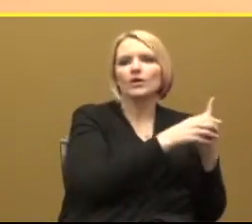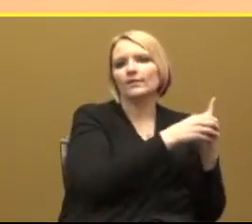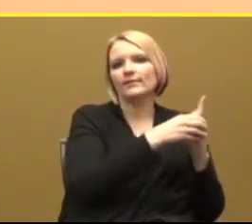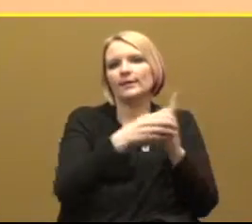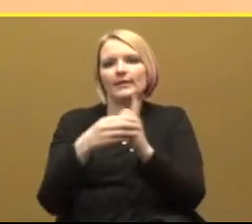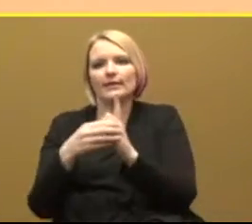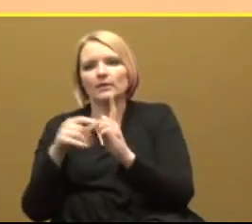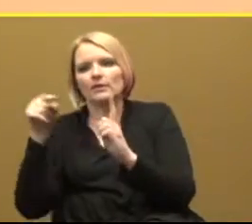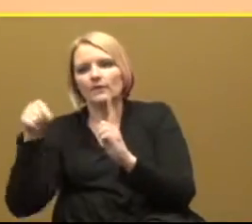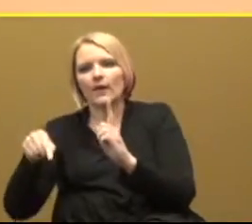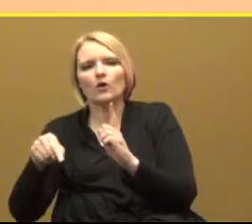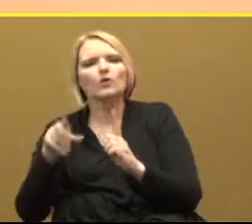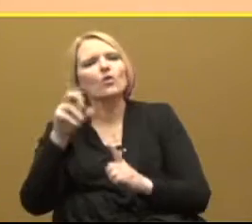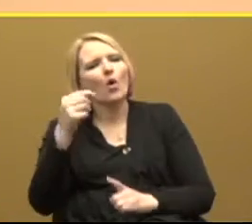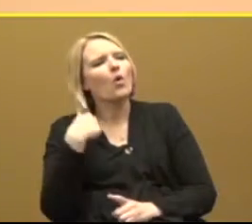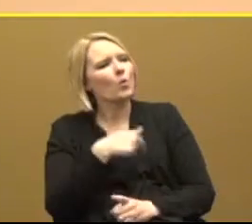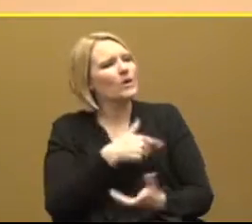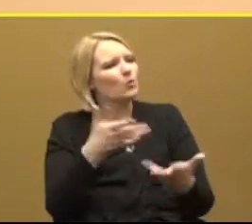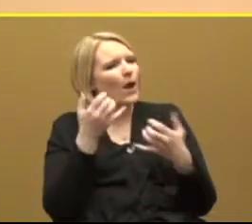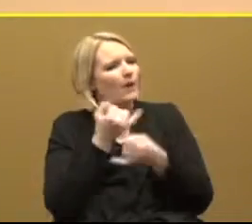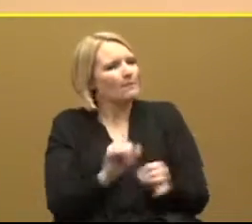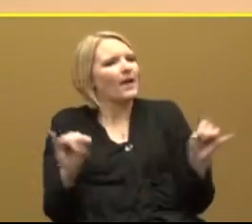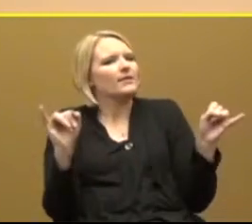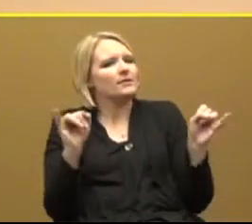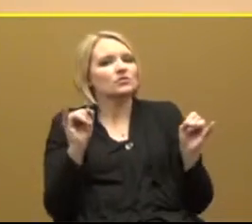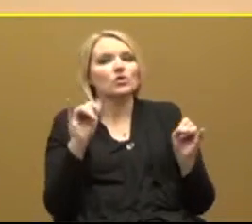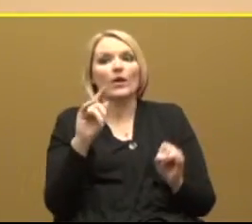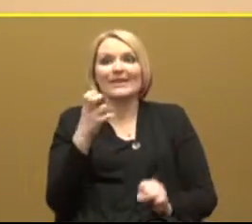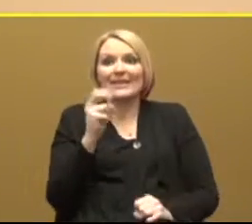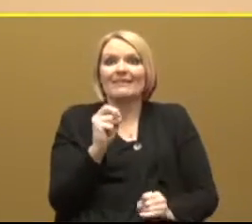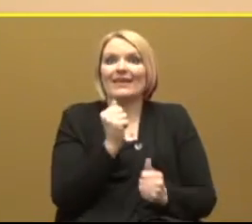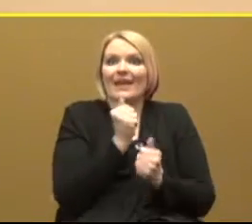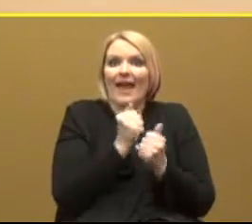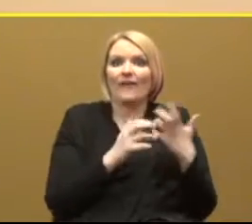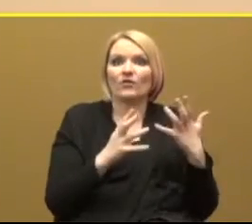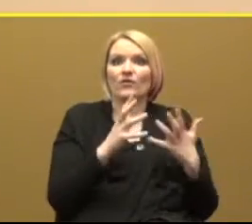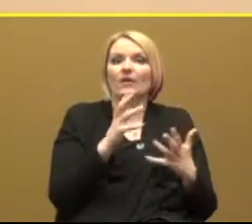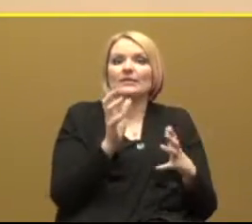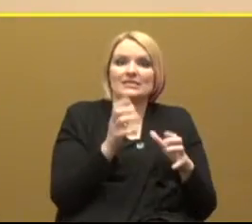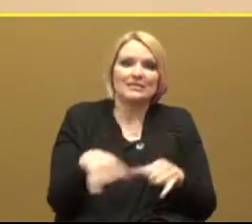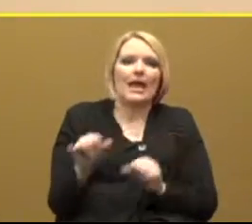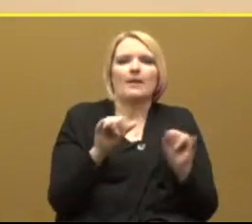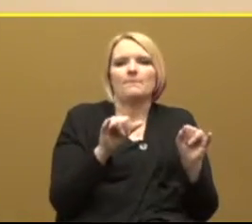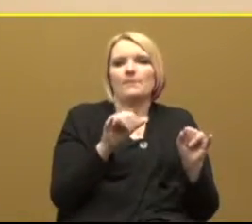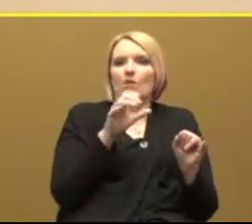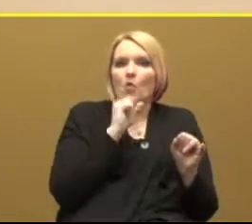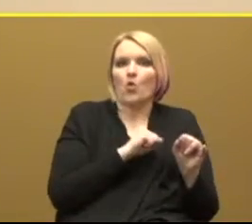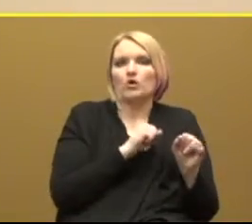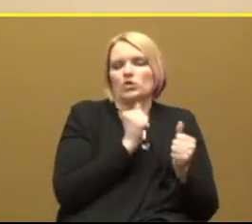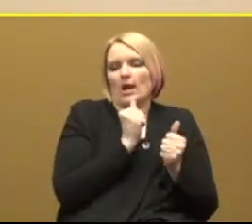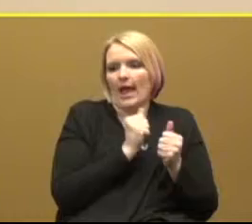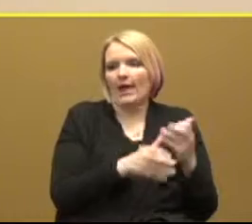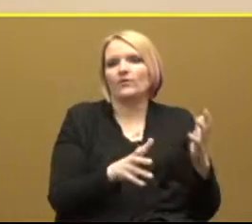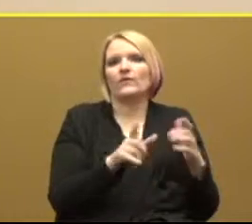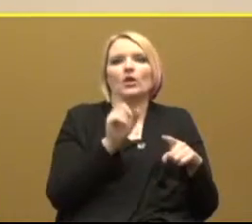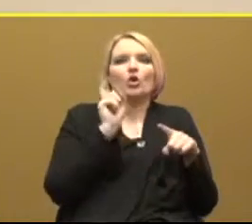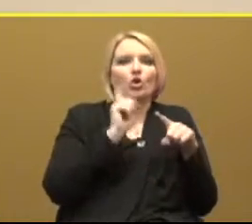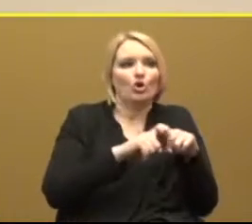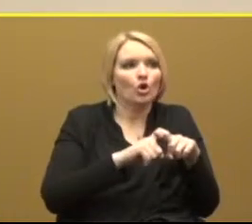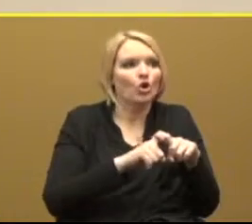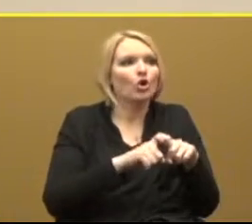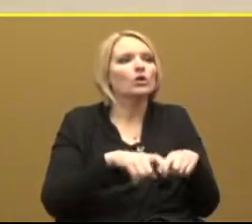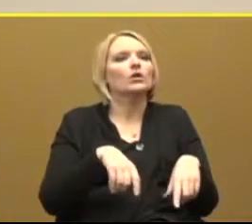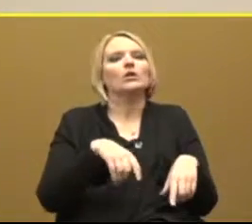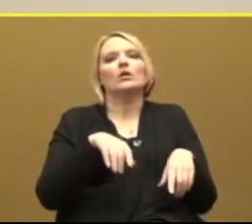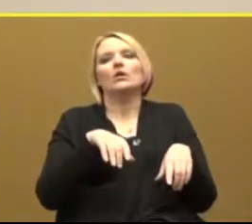No, our goal is independence. So we put everything for Ethan is now the same. Every color, every hook where he hangs his